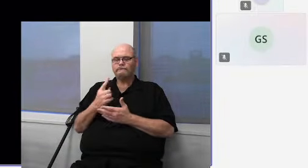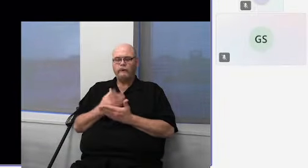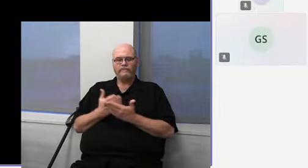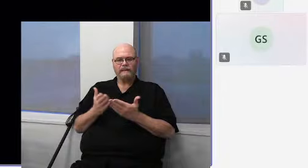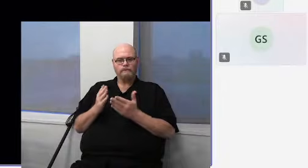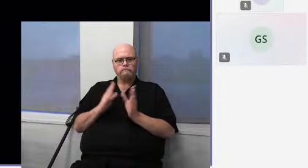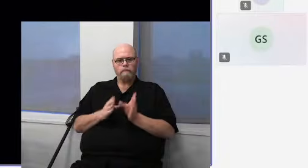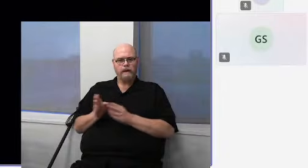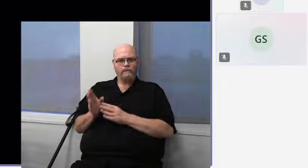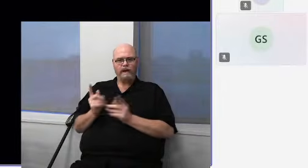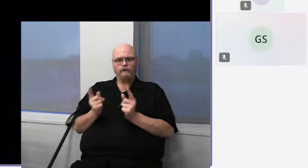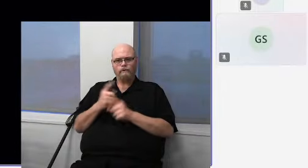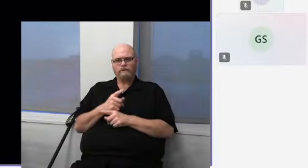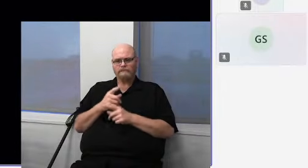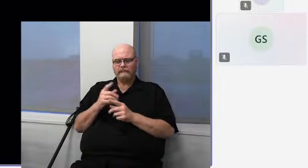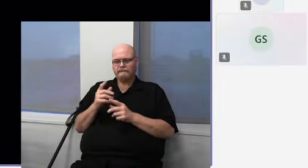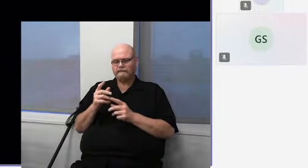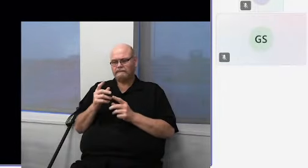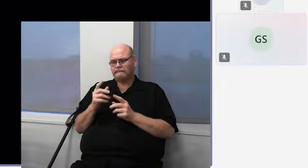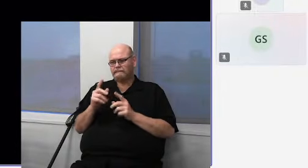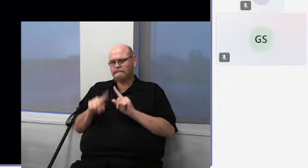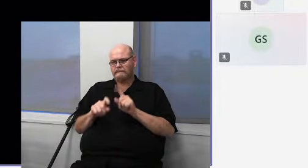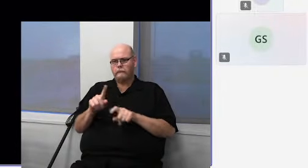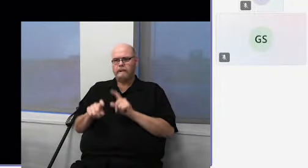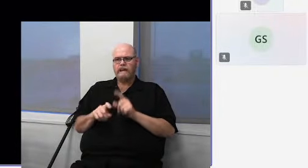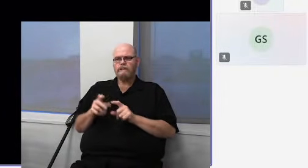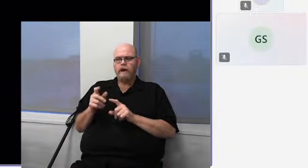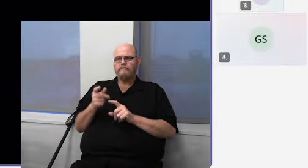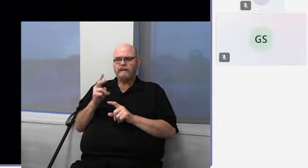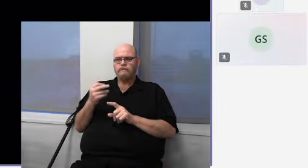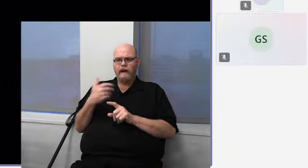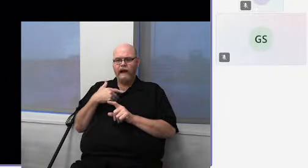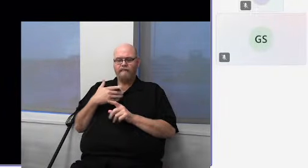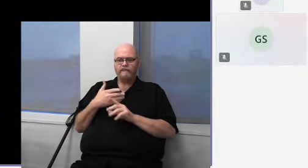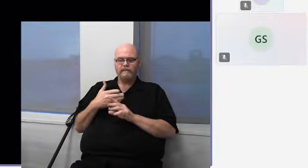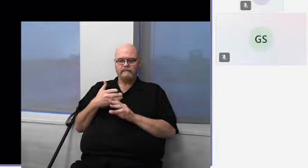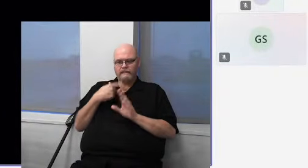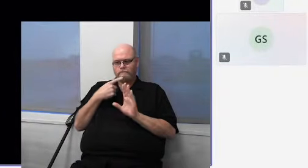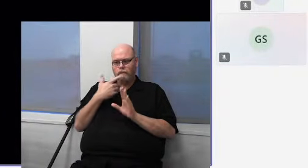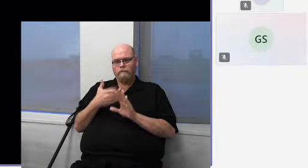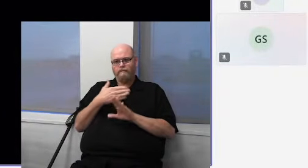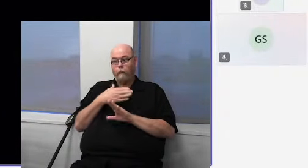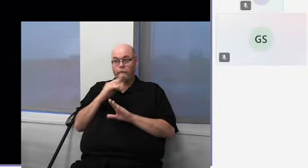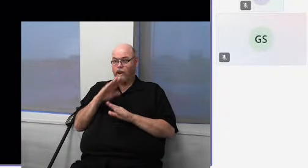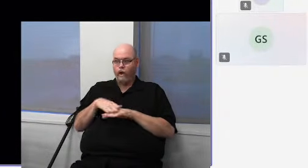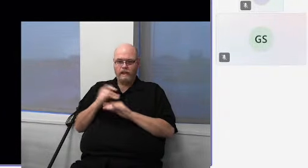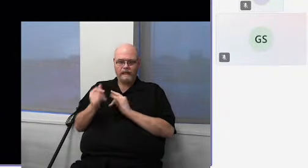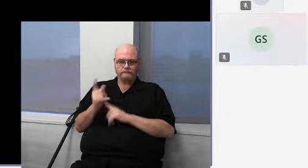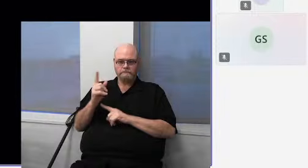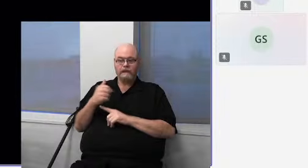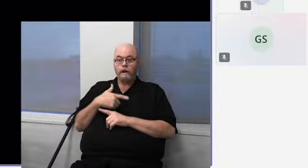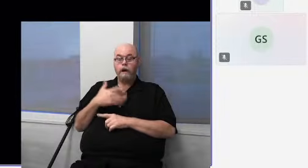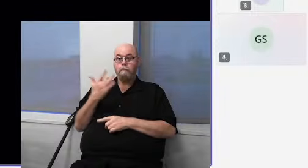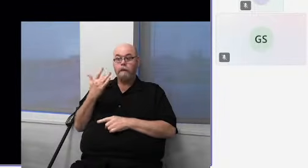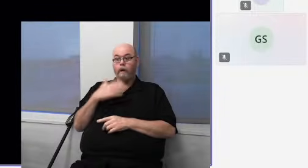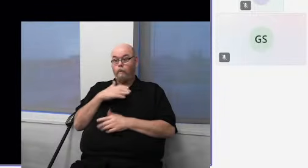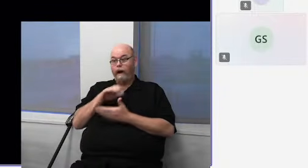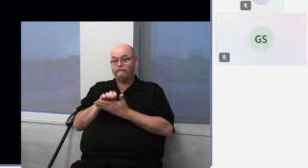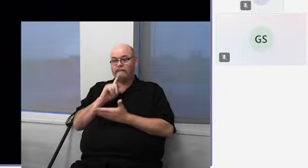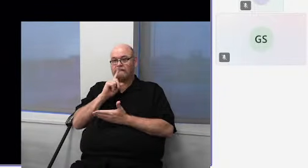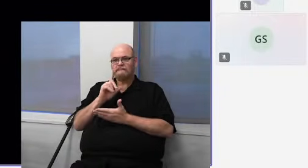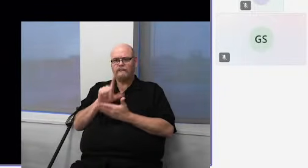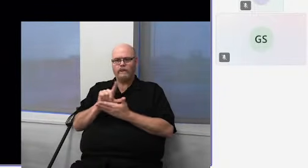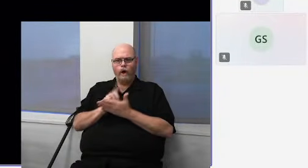one thing to prepare cross-examination when there's pre-filed testimony that's been written and you can prepare it on. To do cross-examination on the fly, my wife